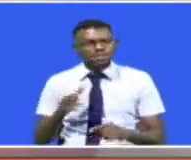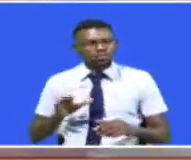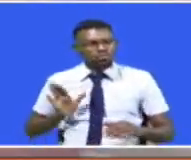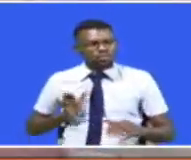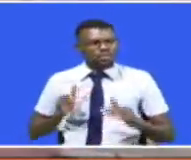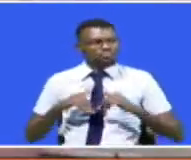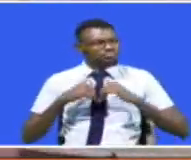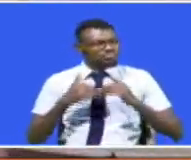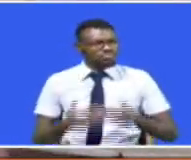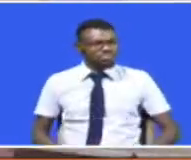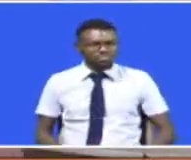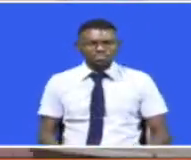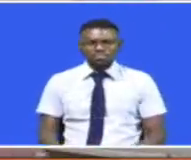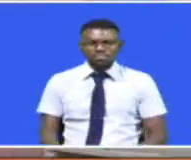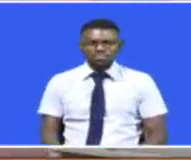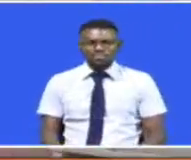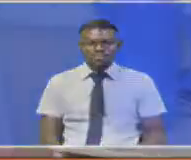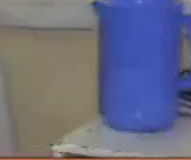humo.